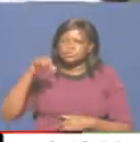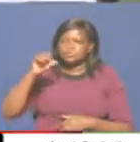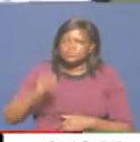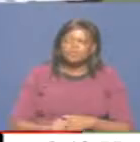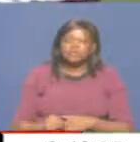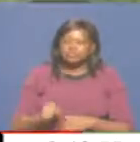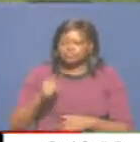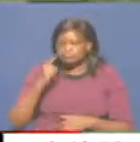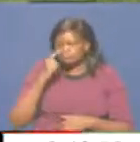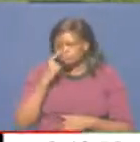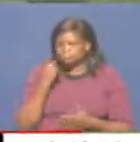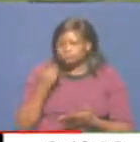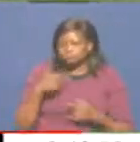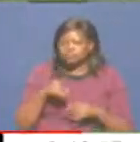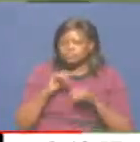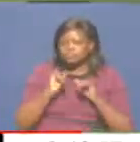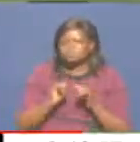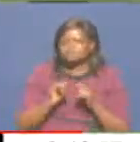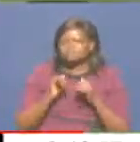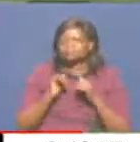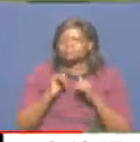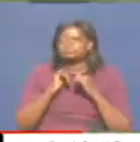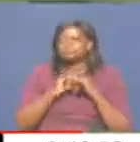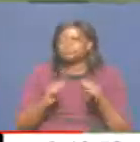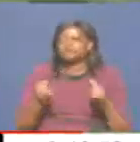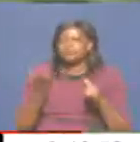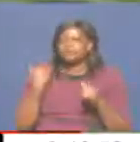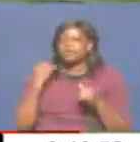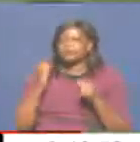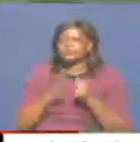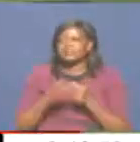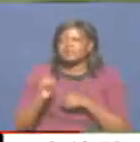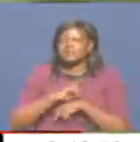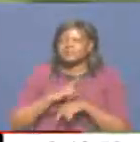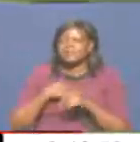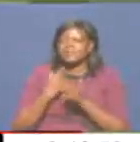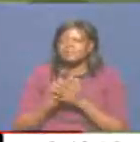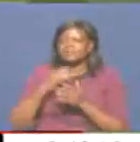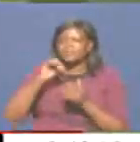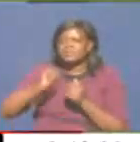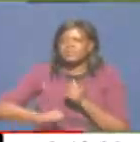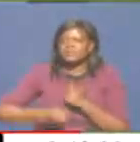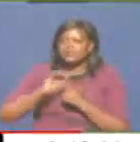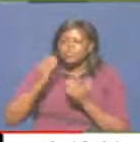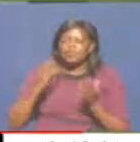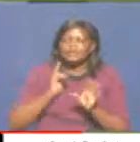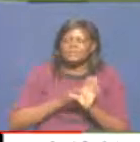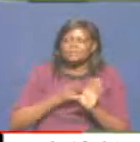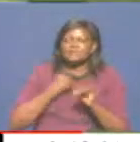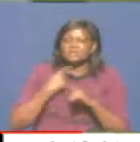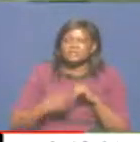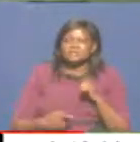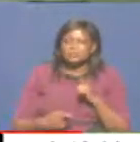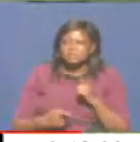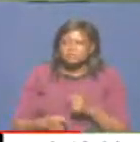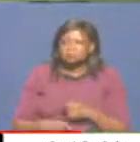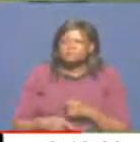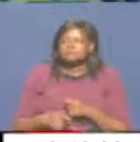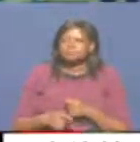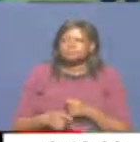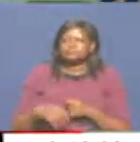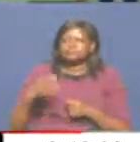have been in camp for the last 9 days after arriving from South Africa, where they participated in this year's COSAFA